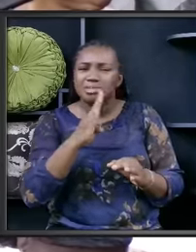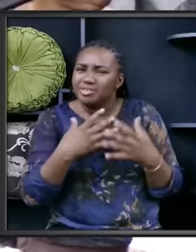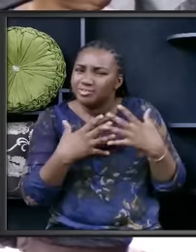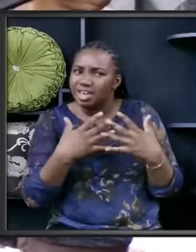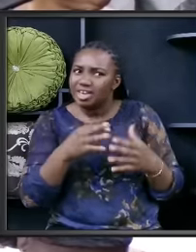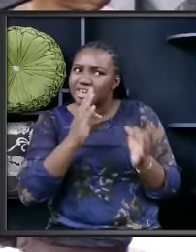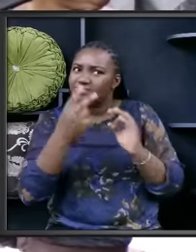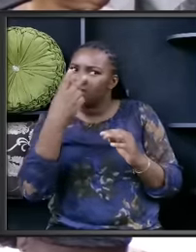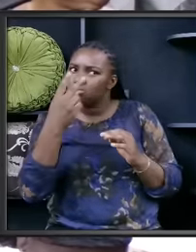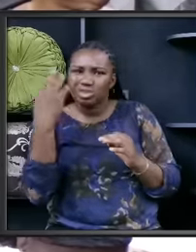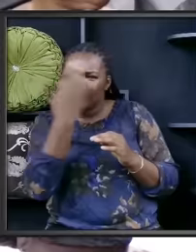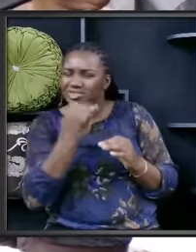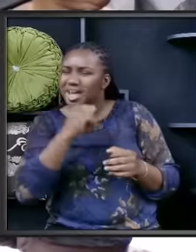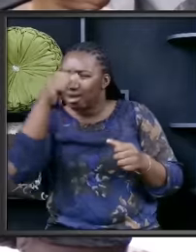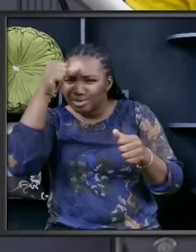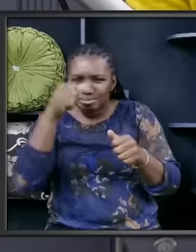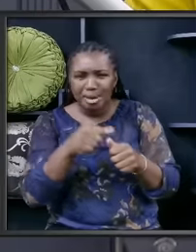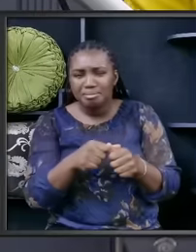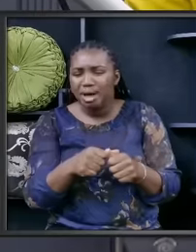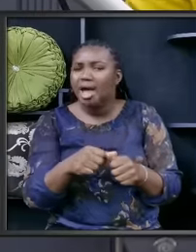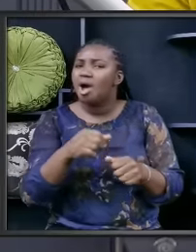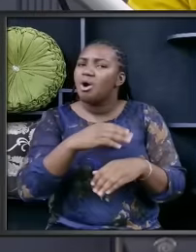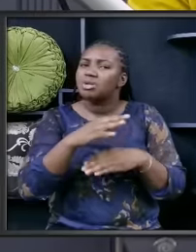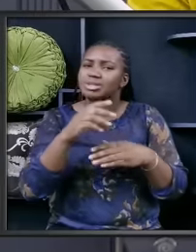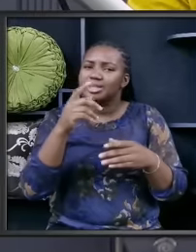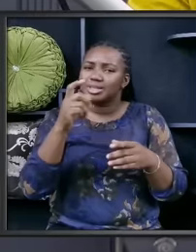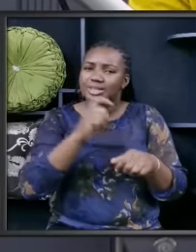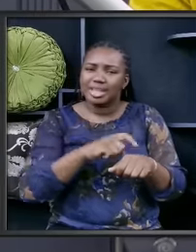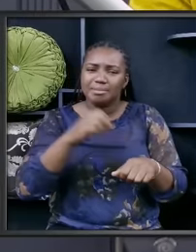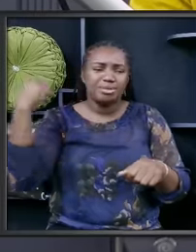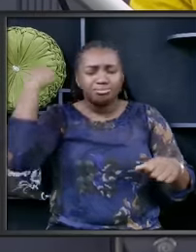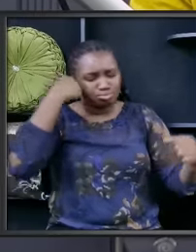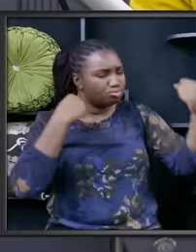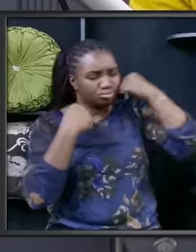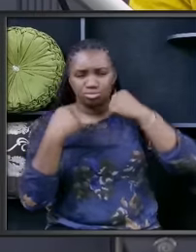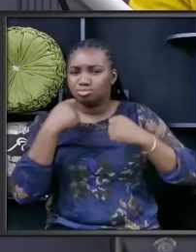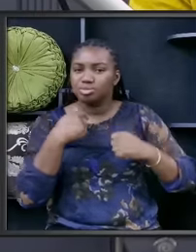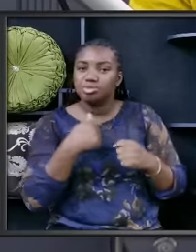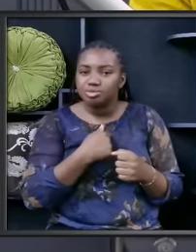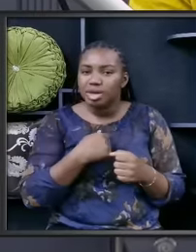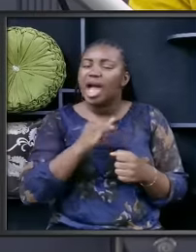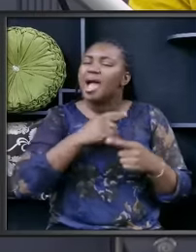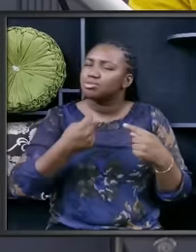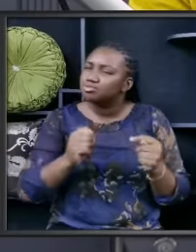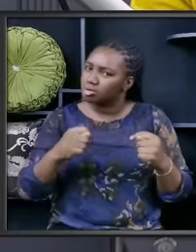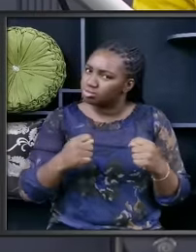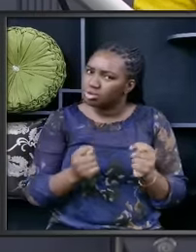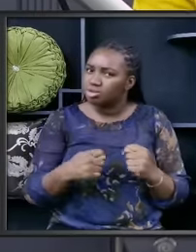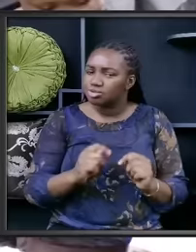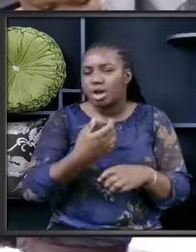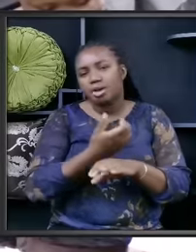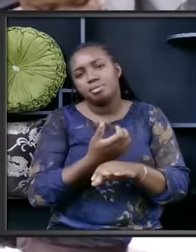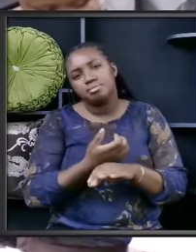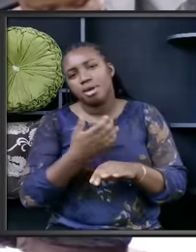look in face, I go remember that fear. Time where they punch me, they punch the thing no go, but I go they try, I go they try, I go they try, I go beg my